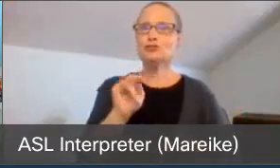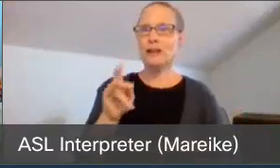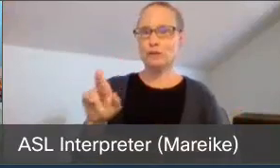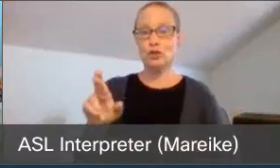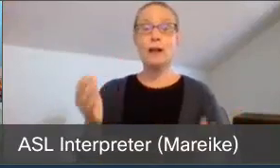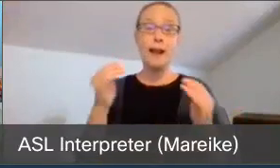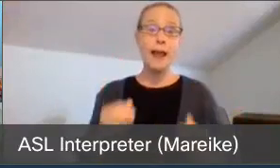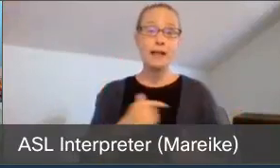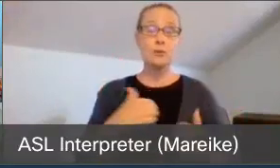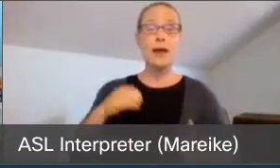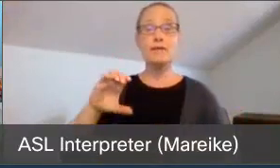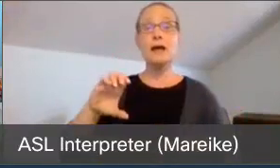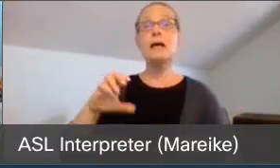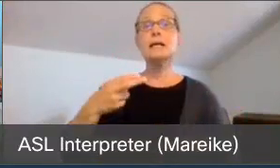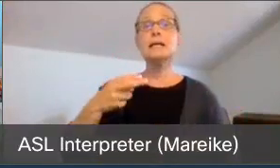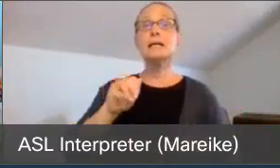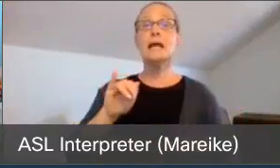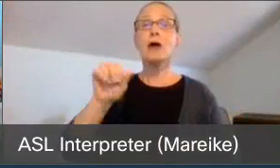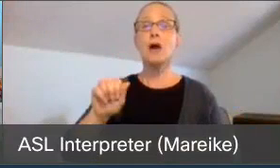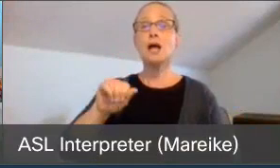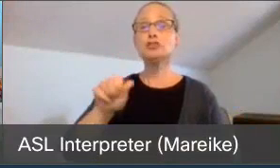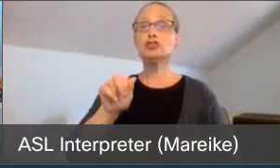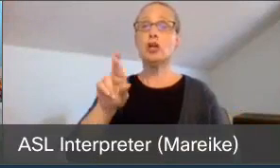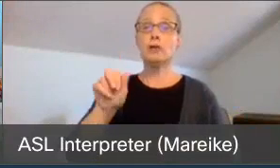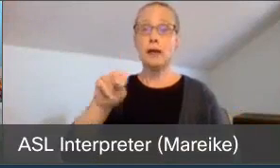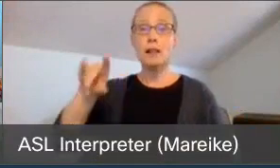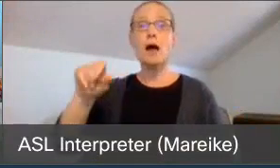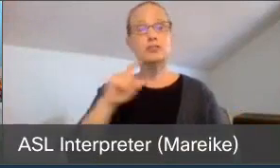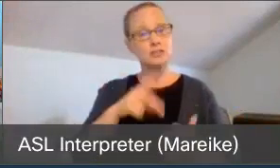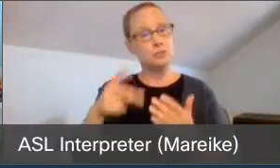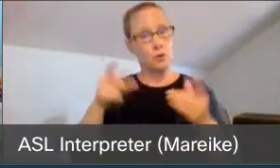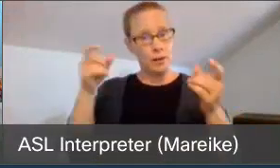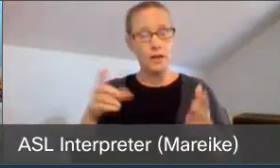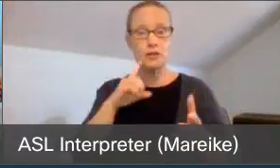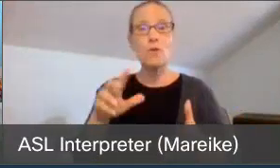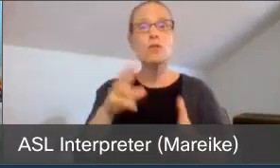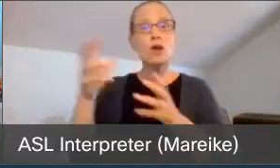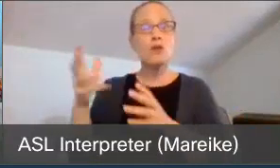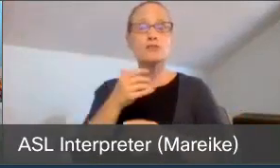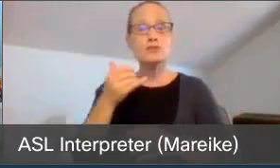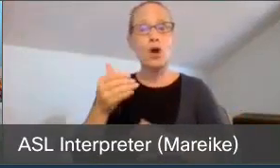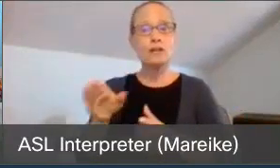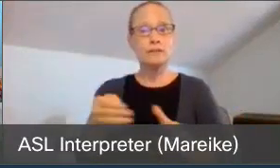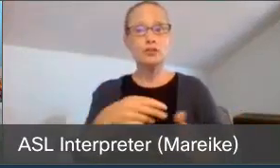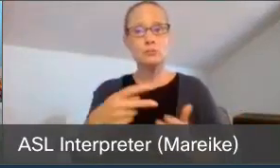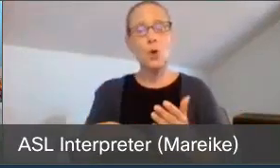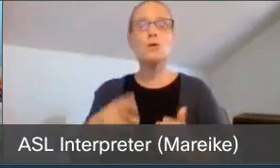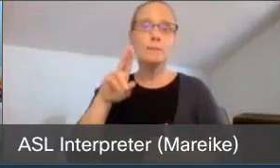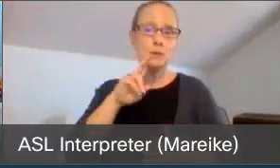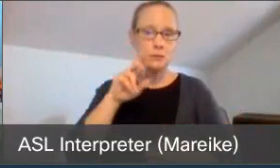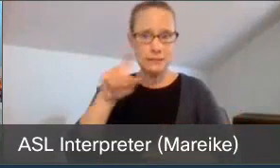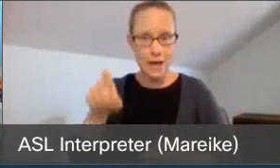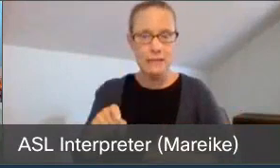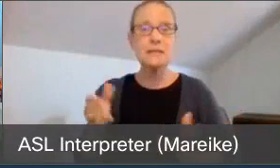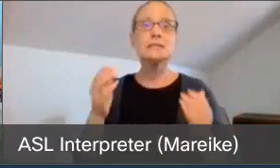Next, we have Kiera Janilla, who is the program manager of the Crisis Call Diversion Program in Houston, Texas. She